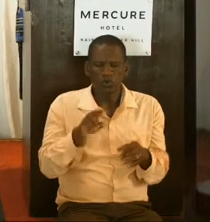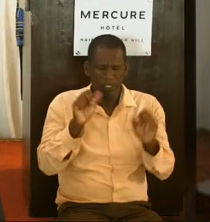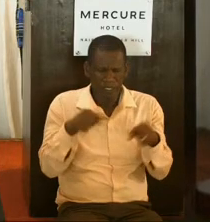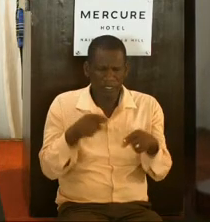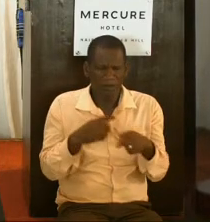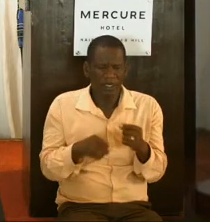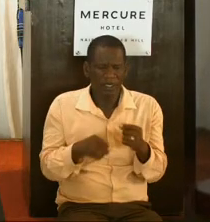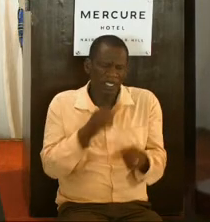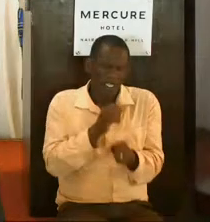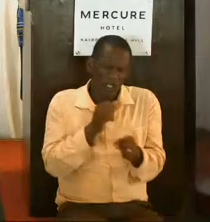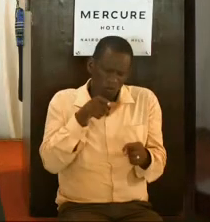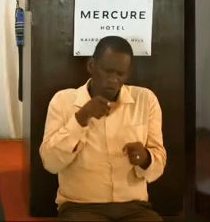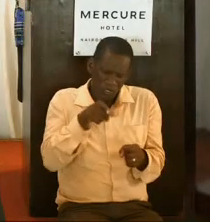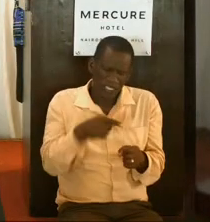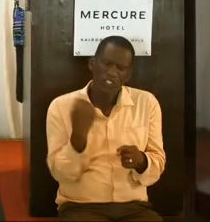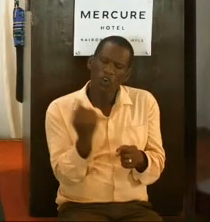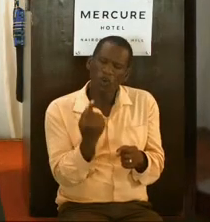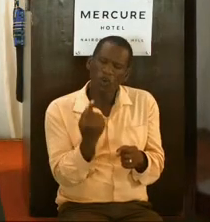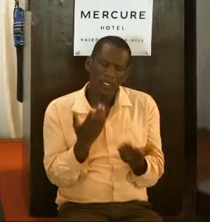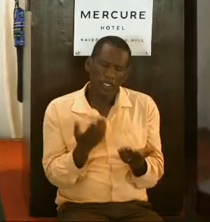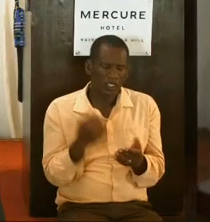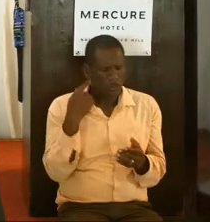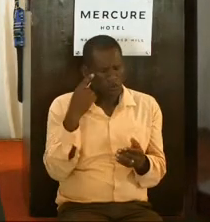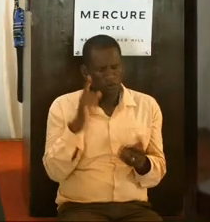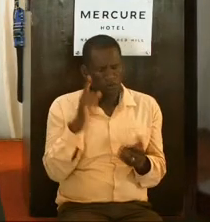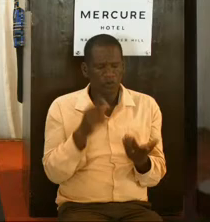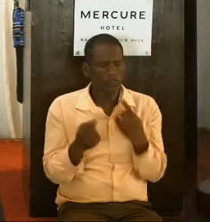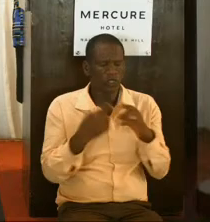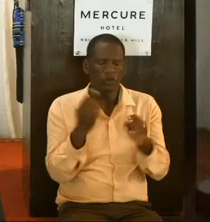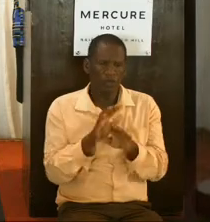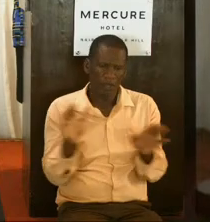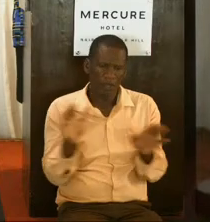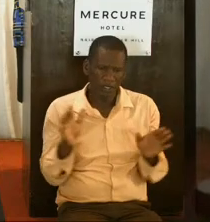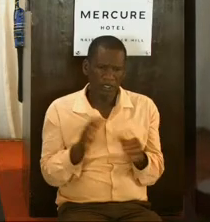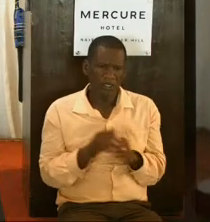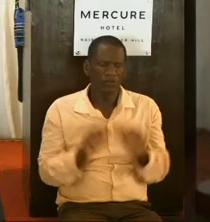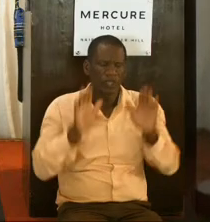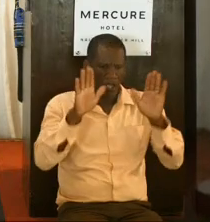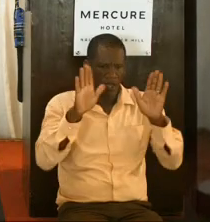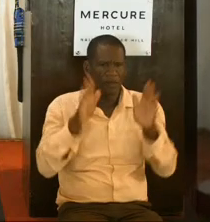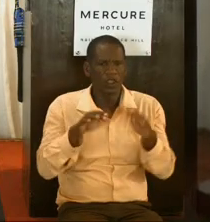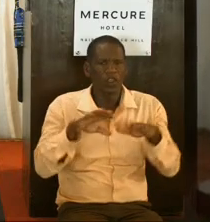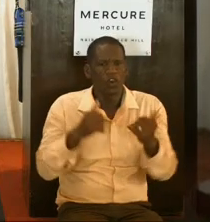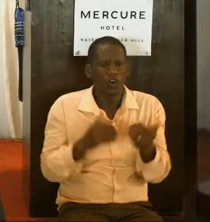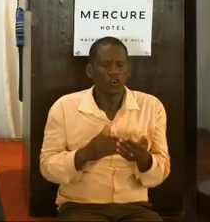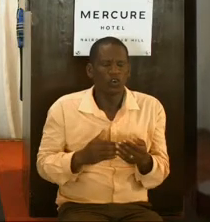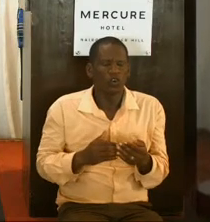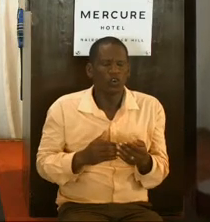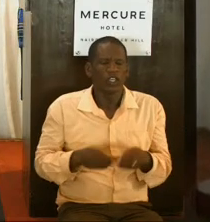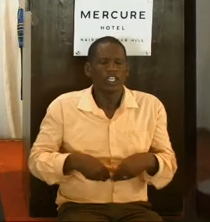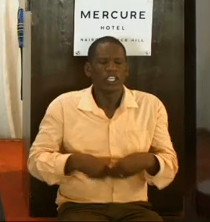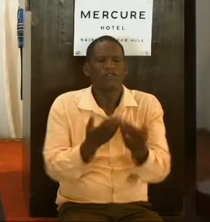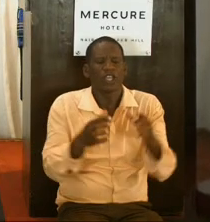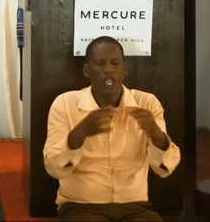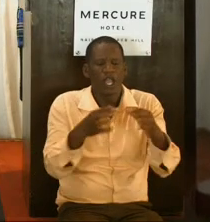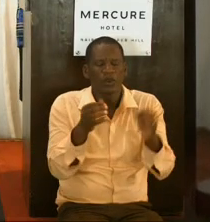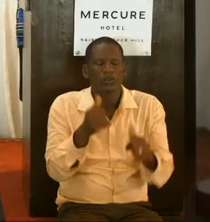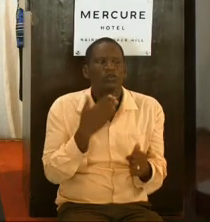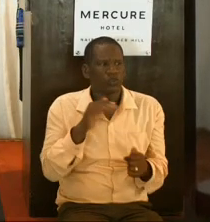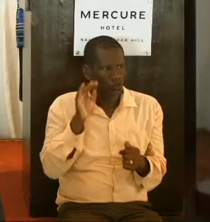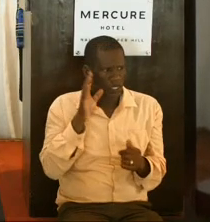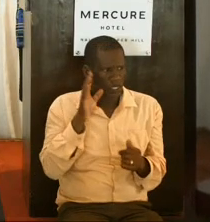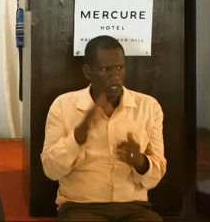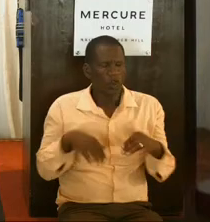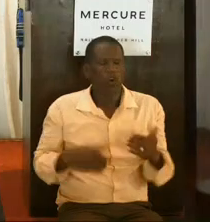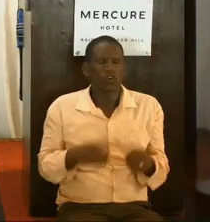but did was it just you know for the sake of of the campaigns or throwing in a word that we want to hear or